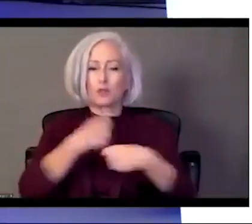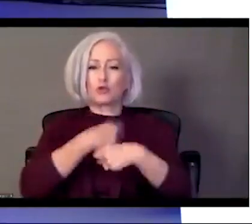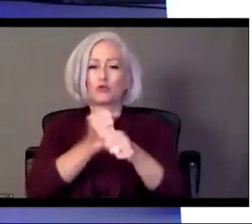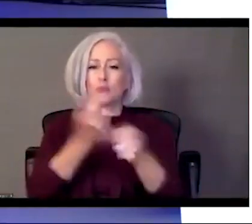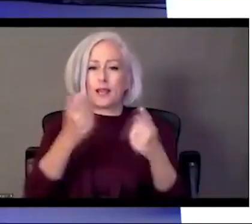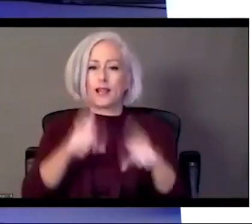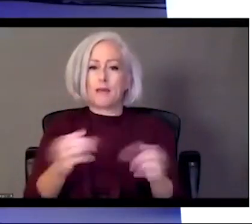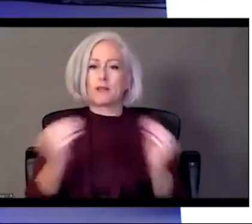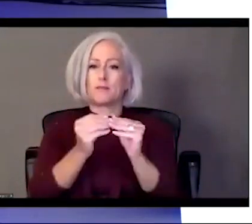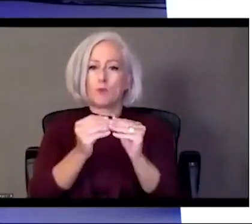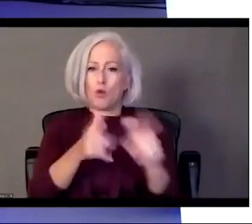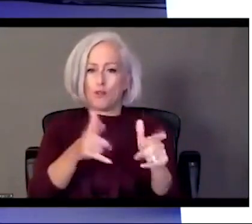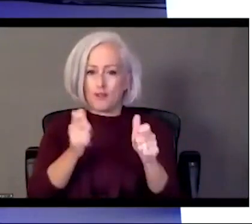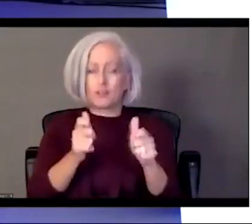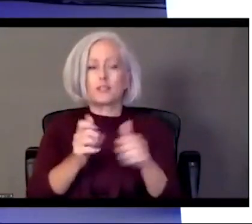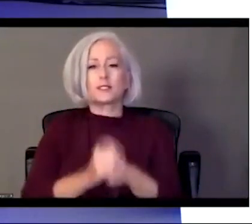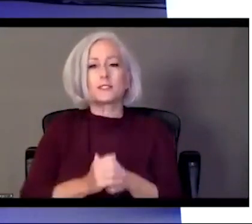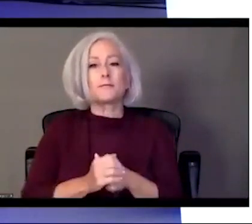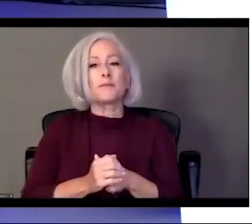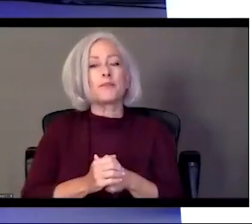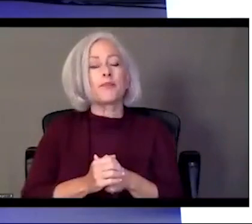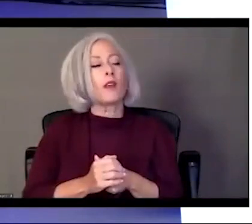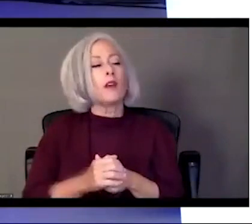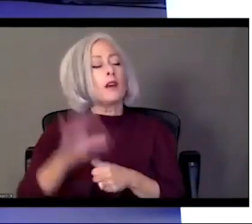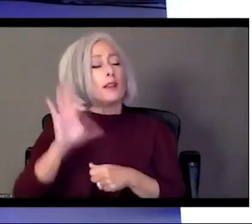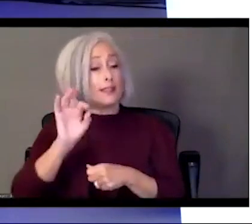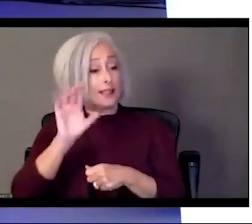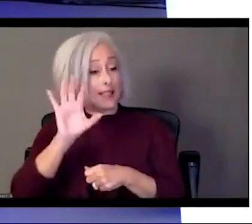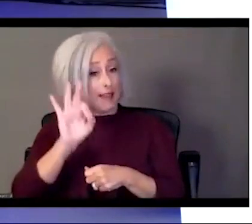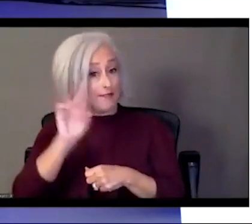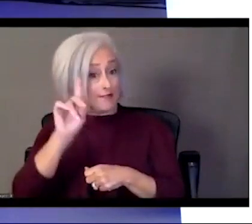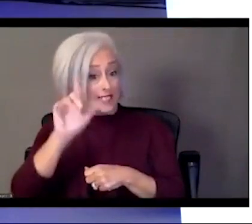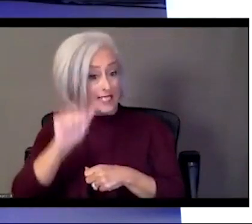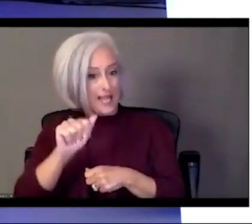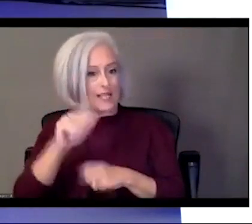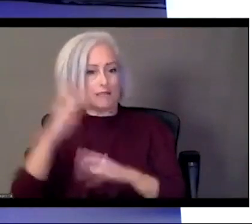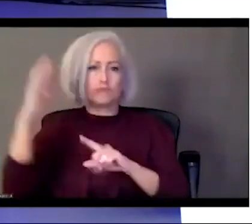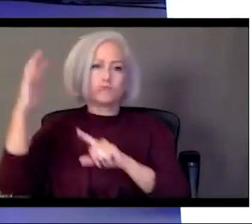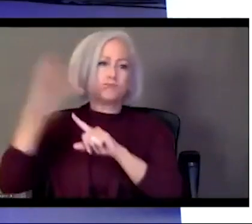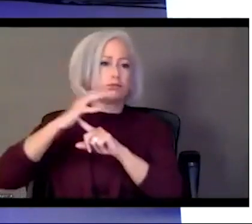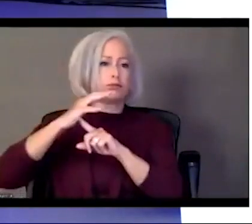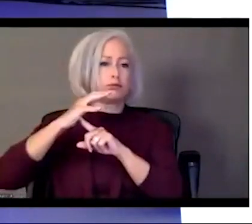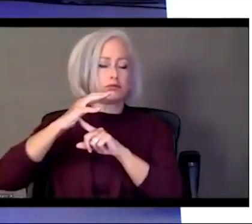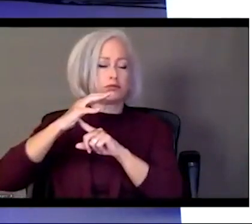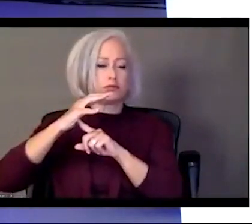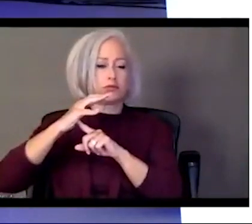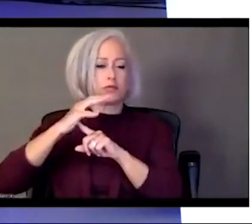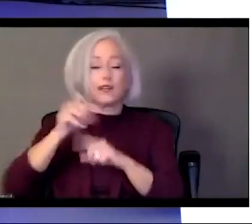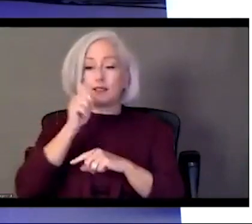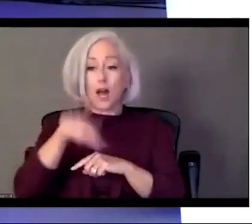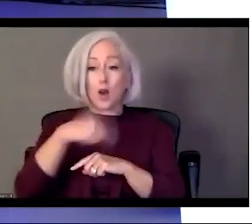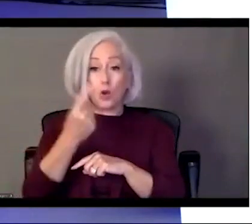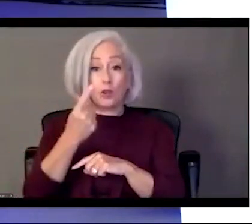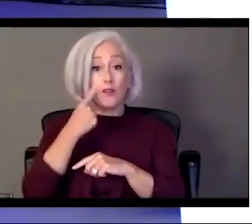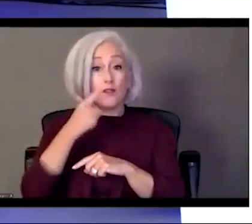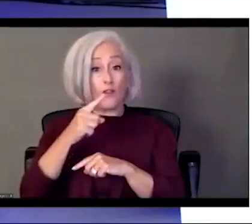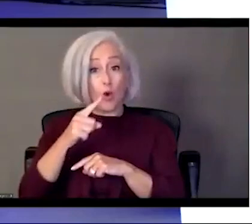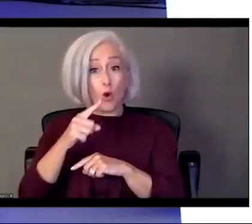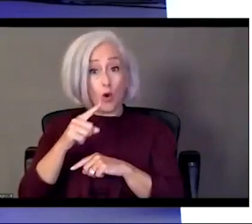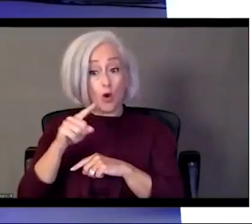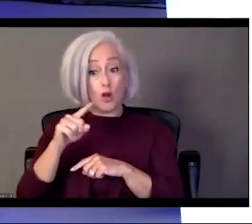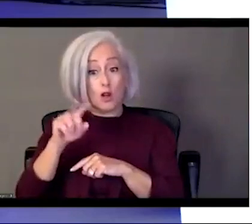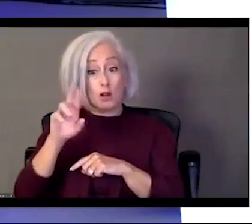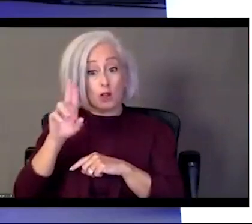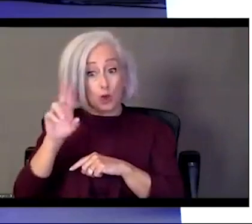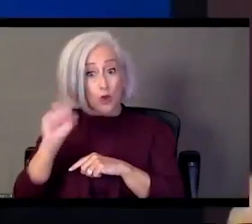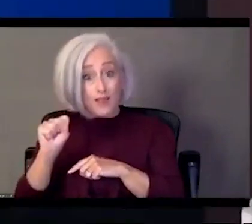our listening audience that the FDA is the gold standard, but not only for the United States, really for the world. And everyone across the world looks to the Food and